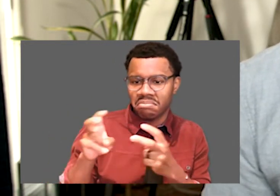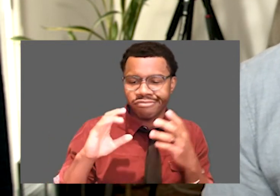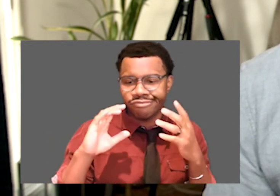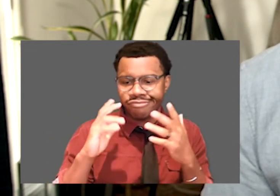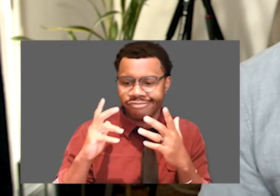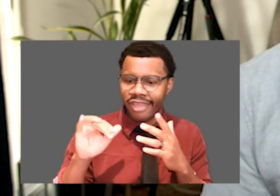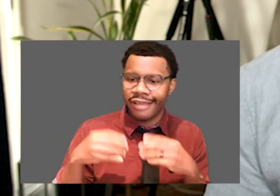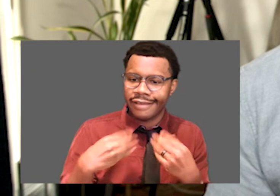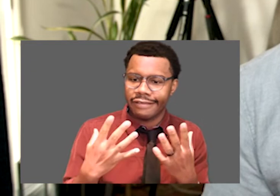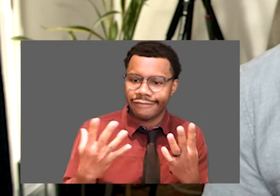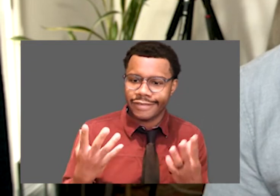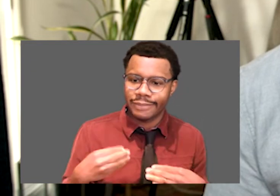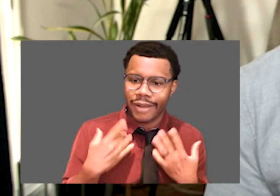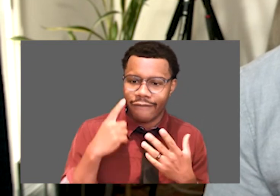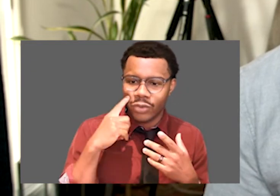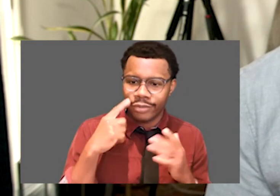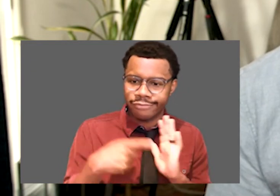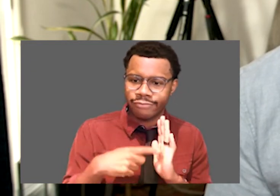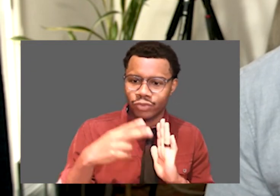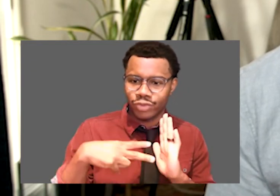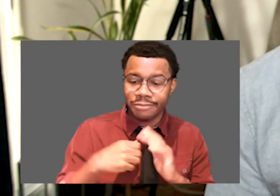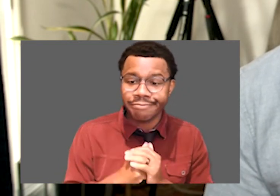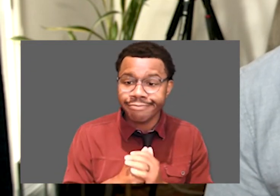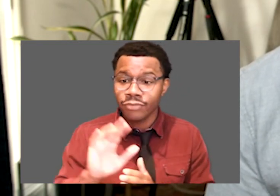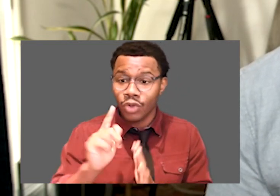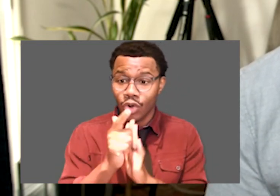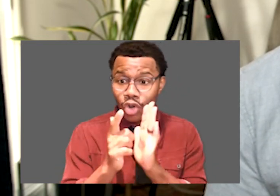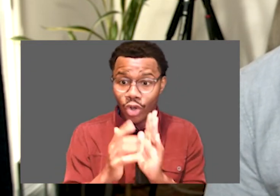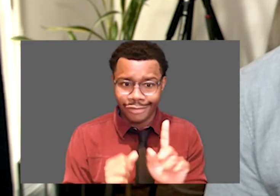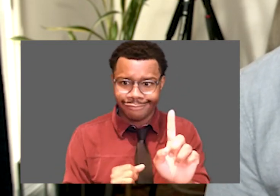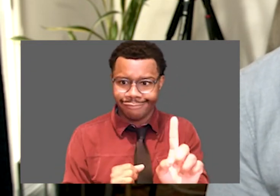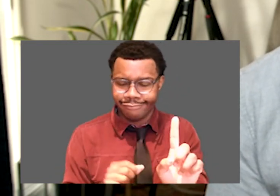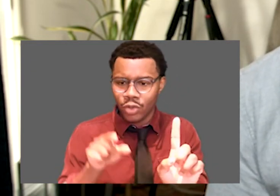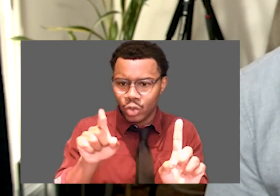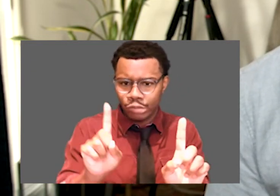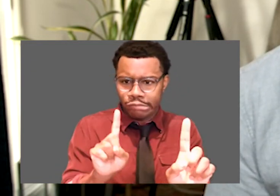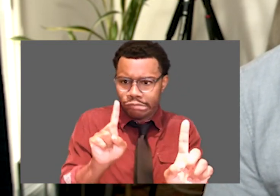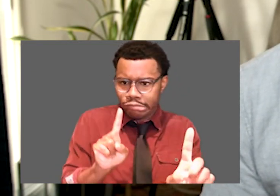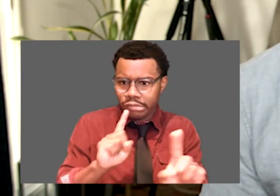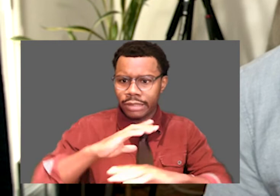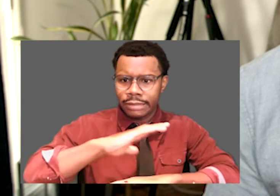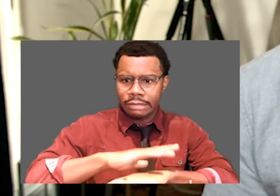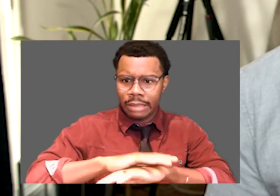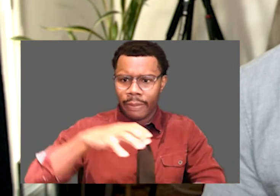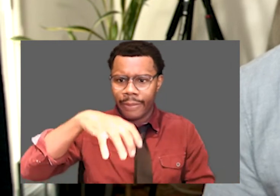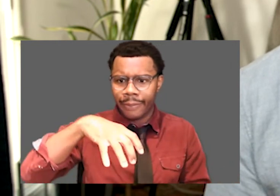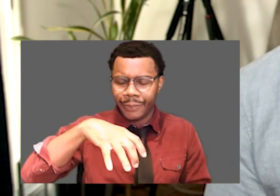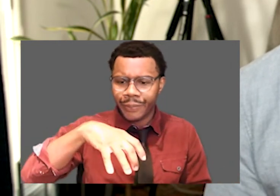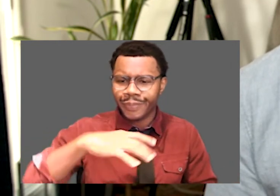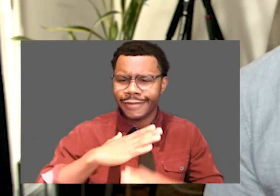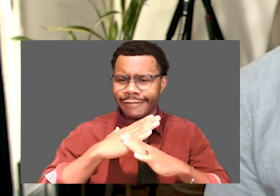You are standing beside your lawyer behind a glossy wood table, the defense's table. A crowd of spectators